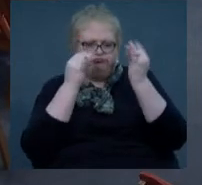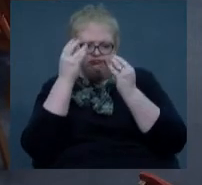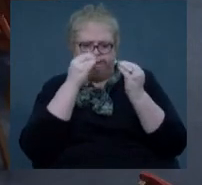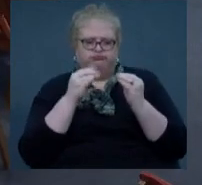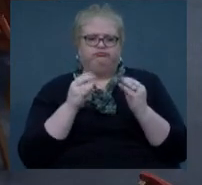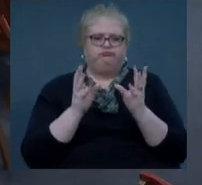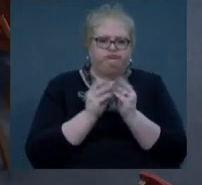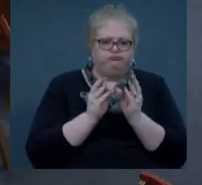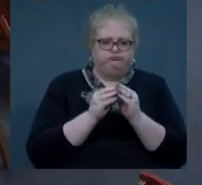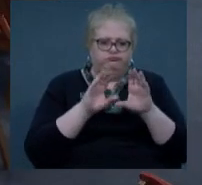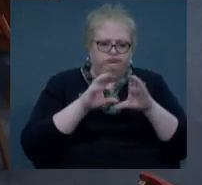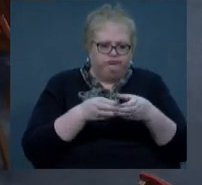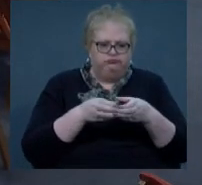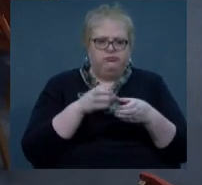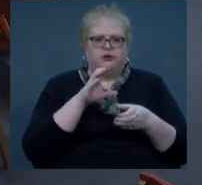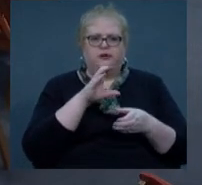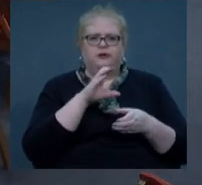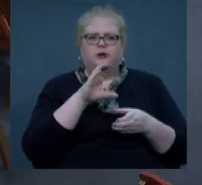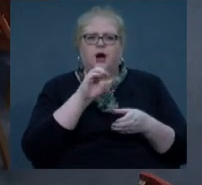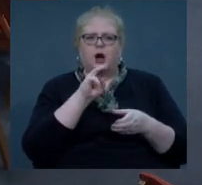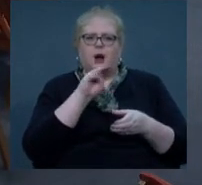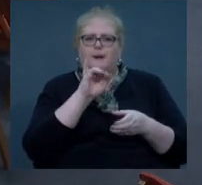regardless of this bylaws,